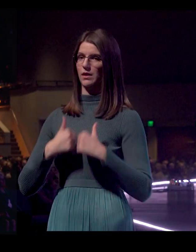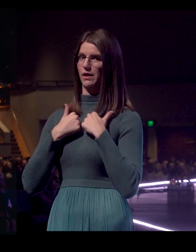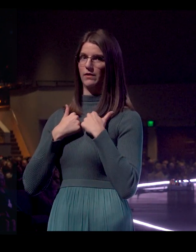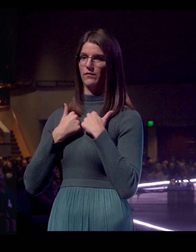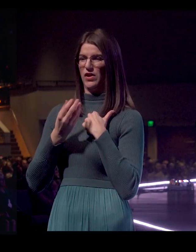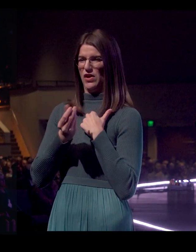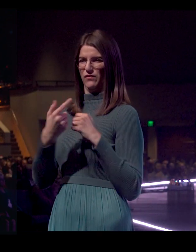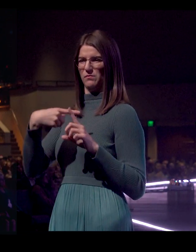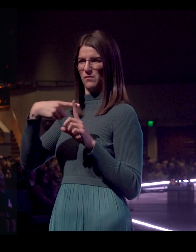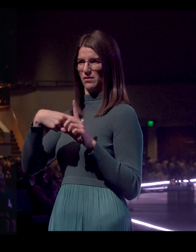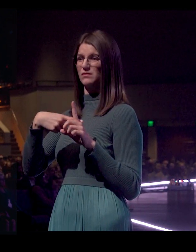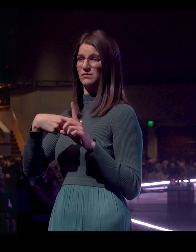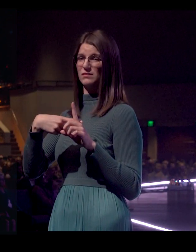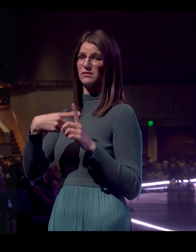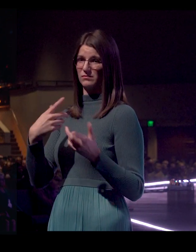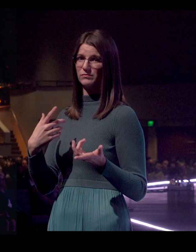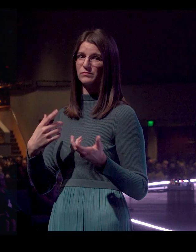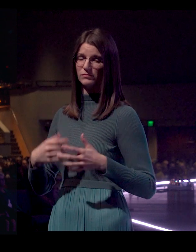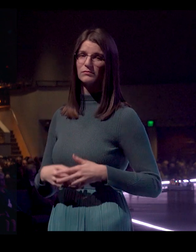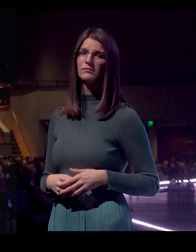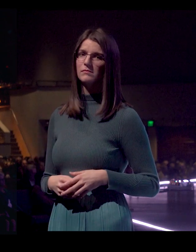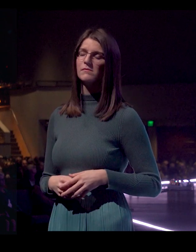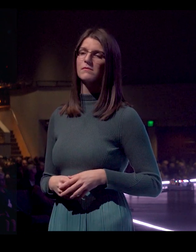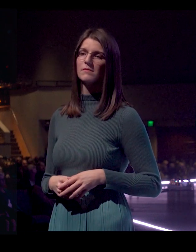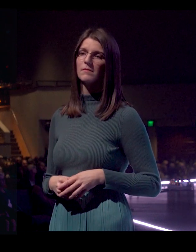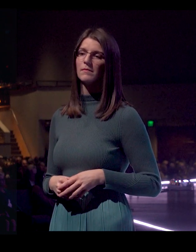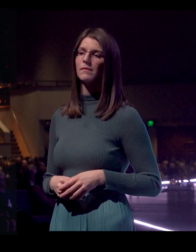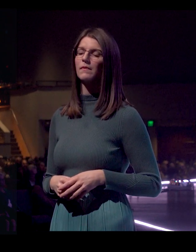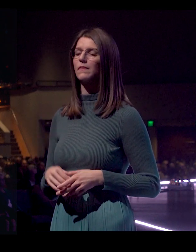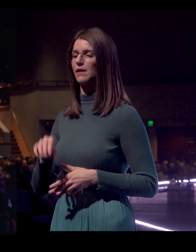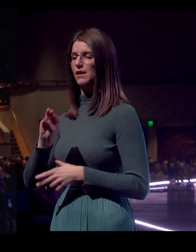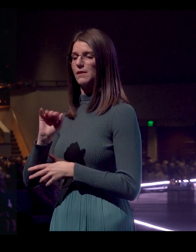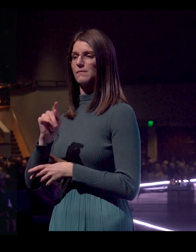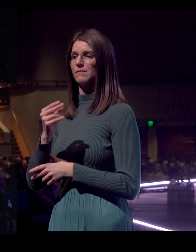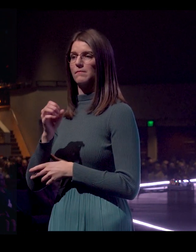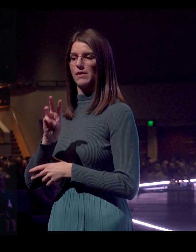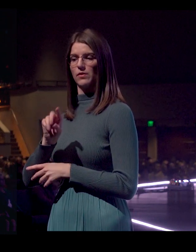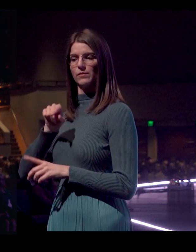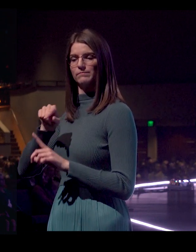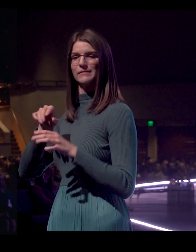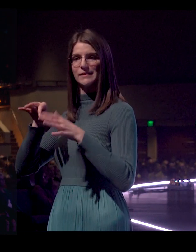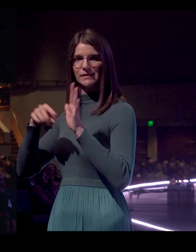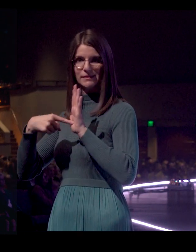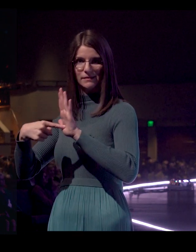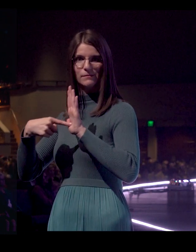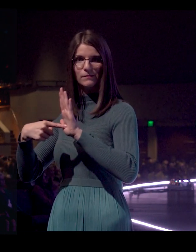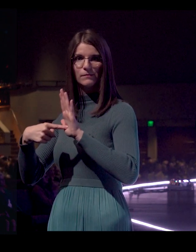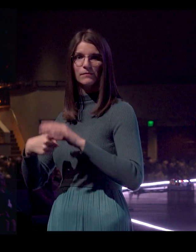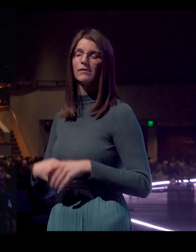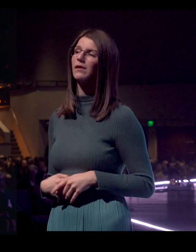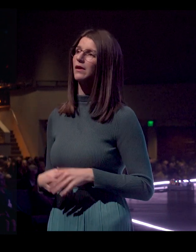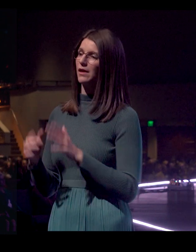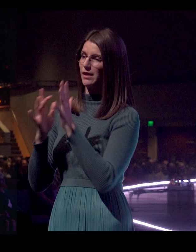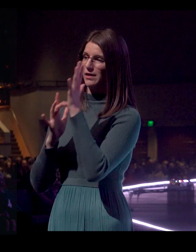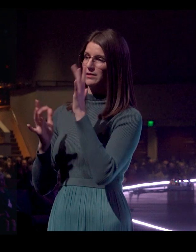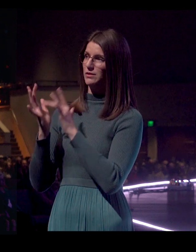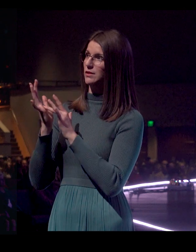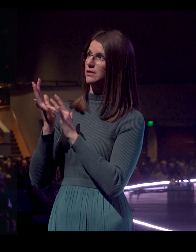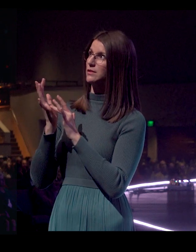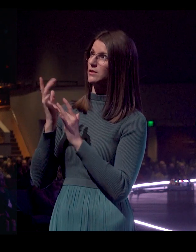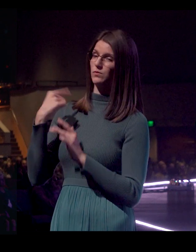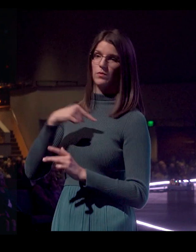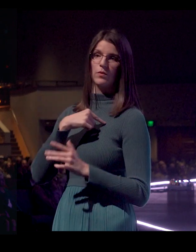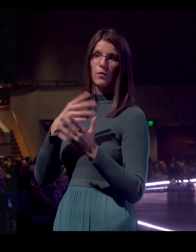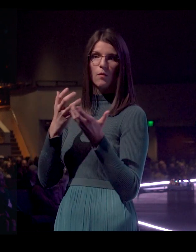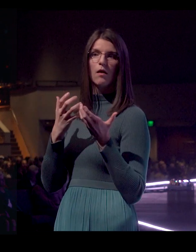Matthew's an example that Jesus isn't just what we want at times. He's really the only thing we need.